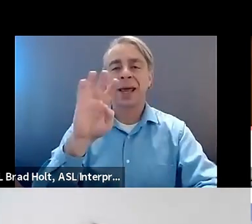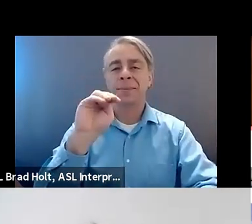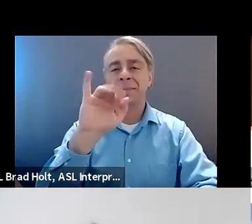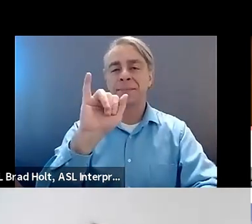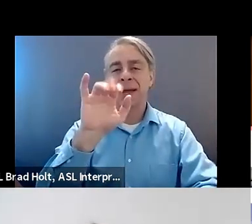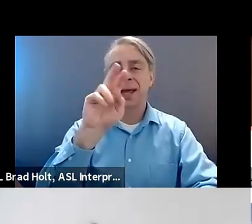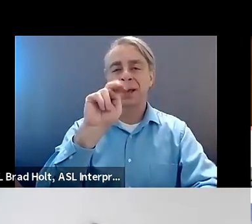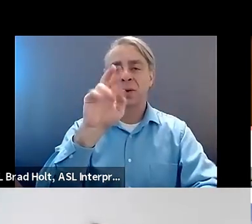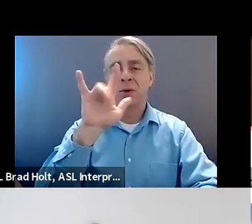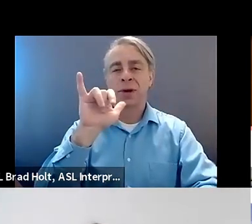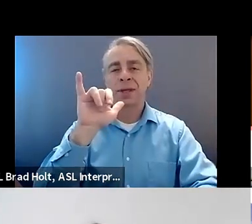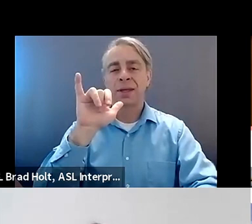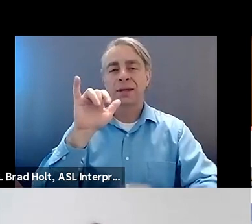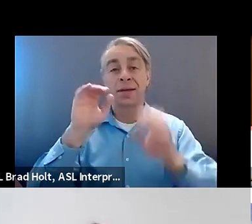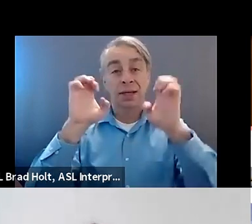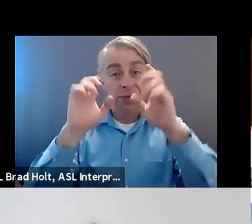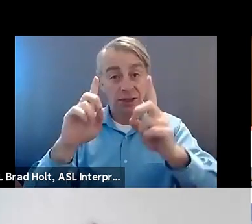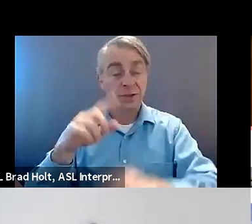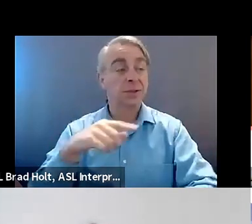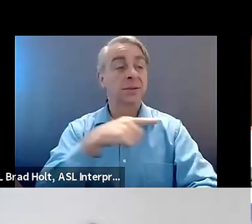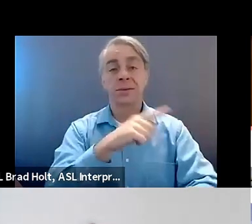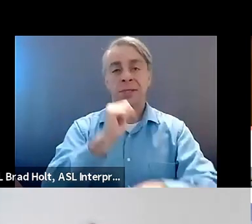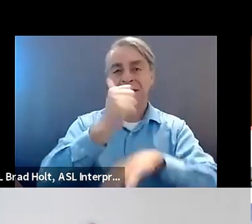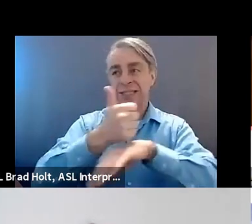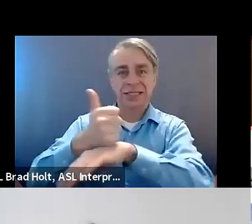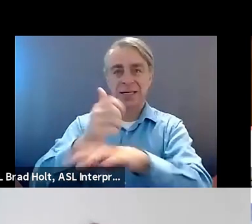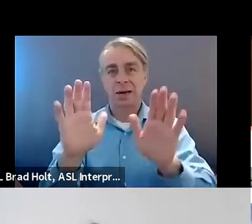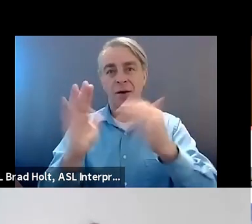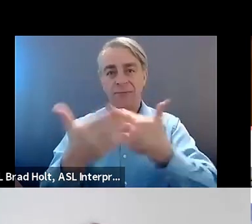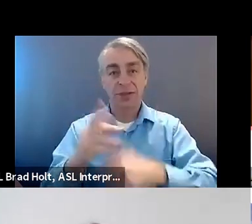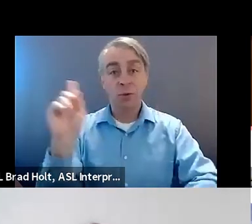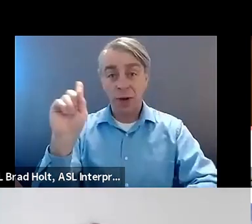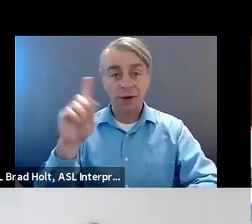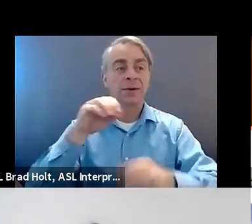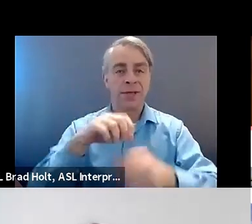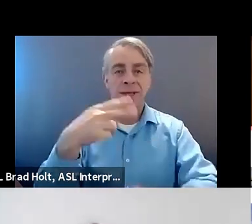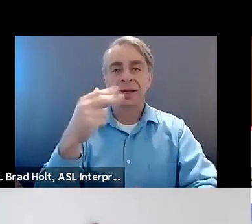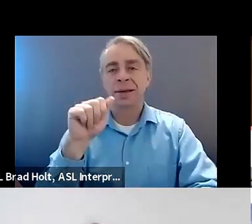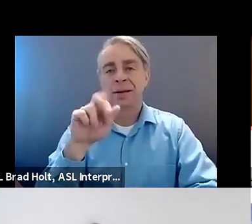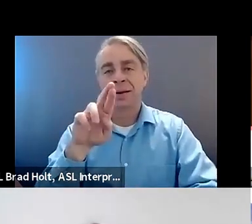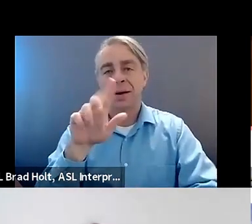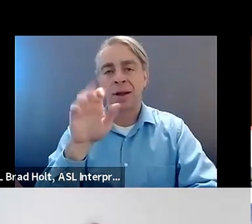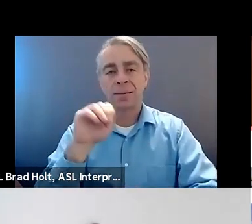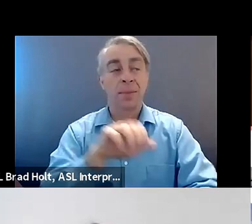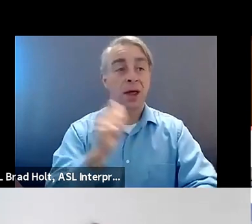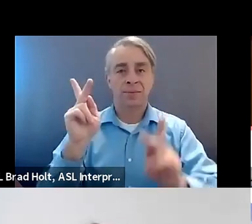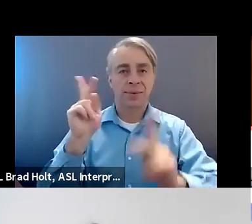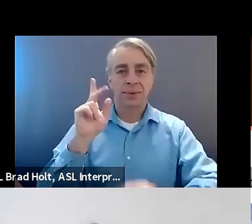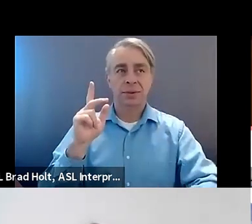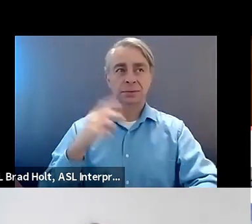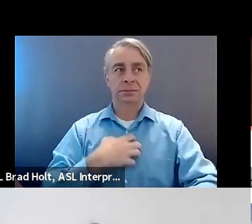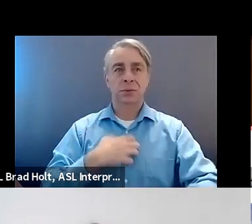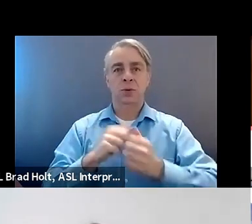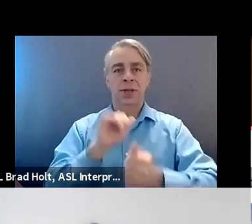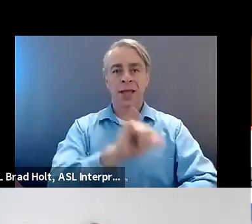decision to set up the offices in Harlem. And I had a wonderful opportunity to visit there where you would see